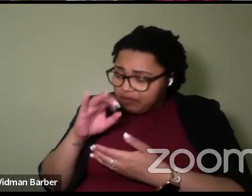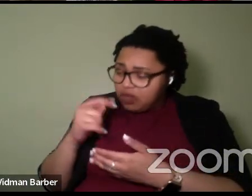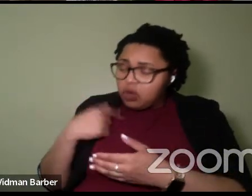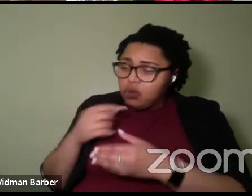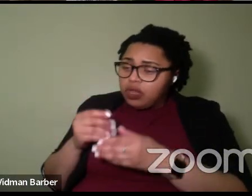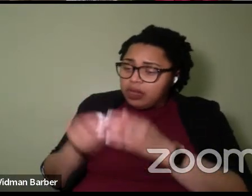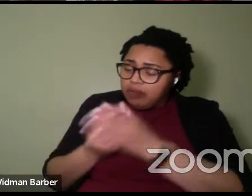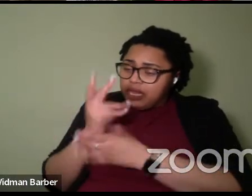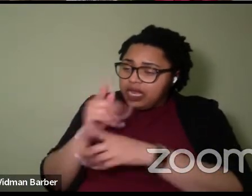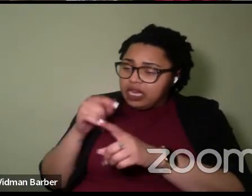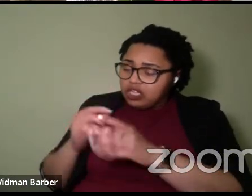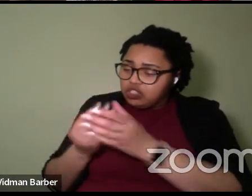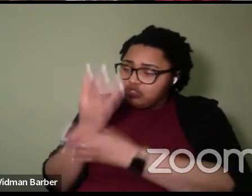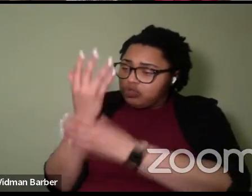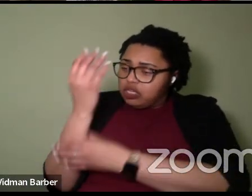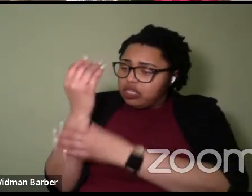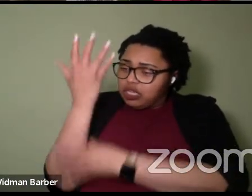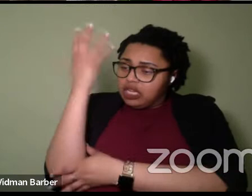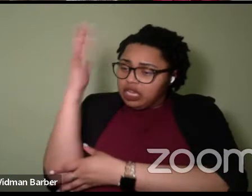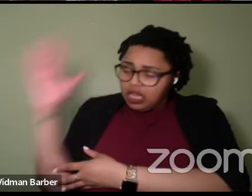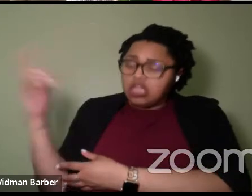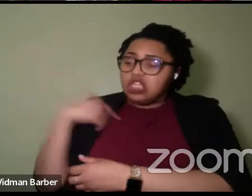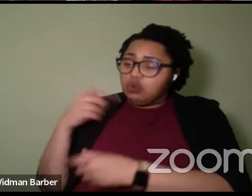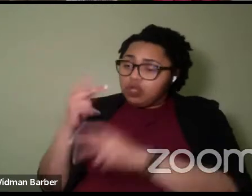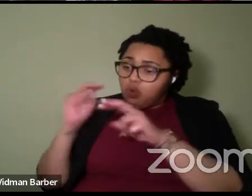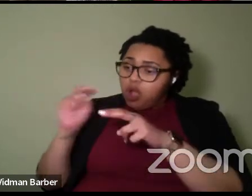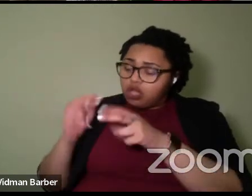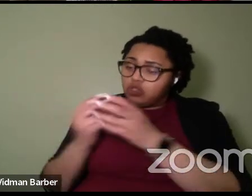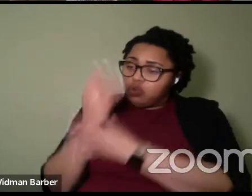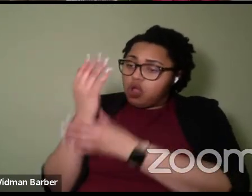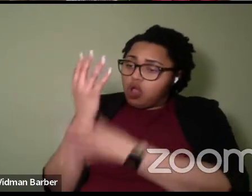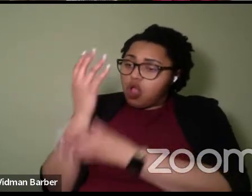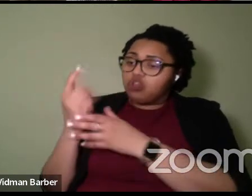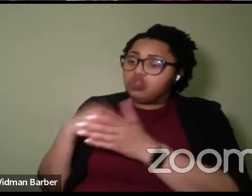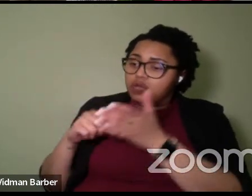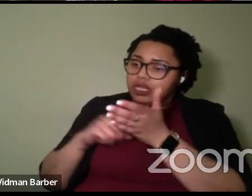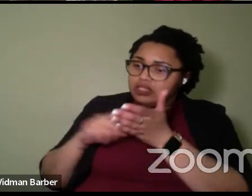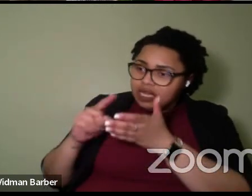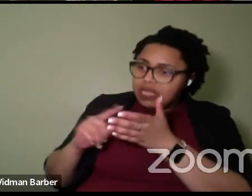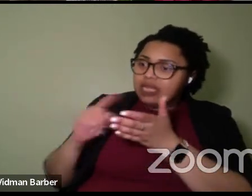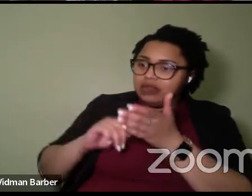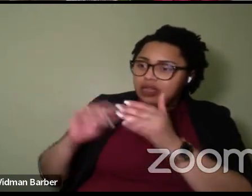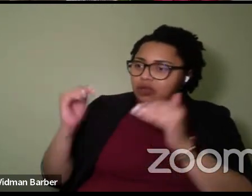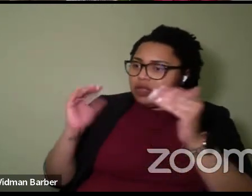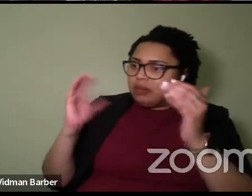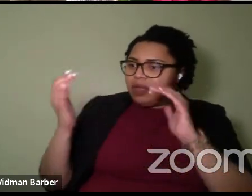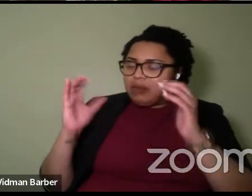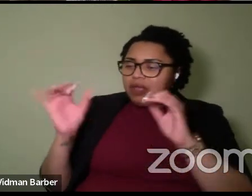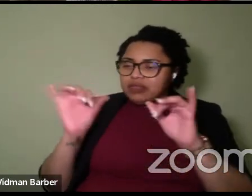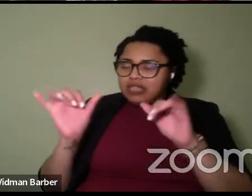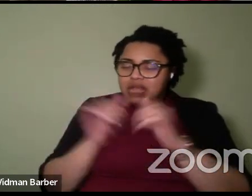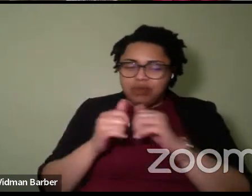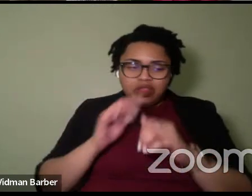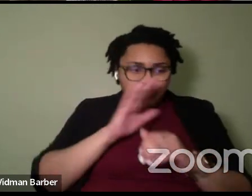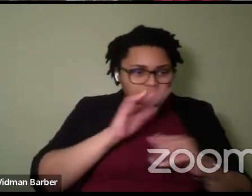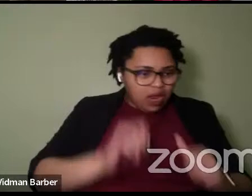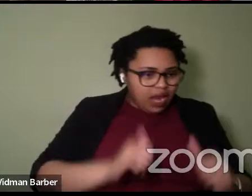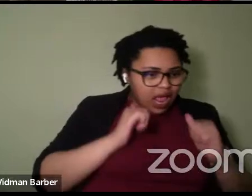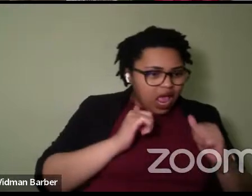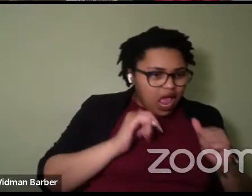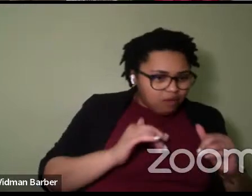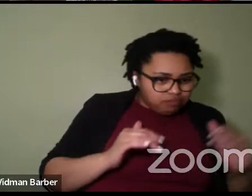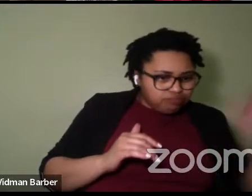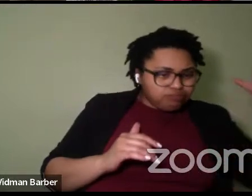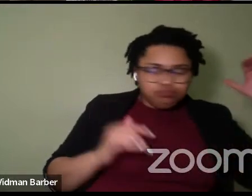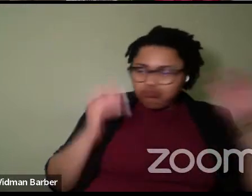mark its seasonal and annual milestones in parallel with his own. The white spruce that we chose is evergreen. While there's no dropping